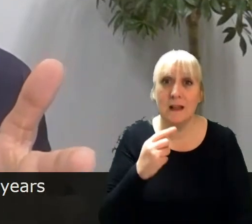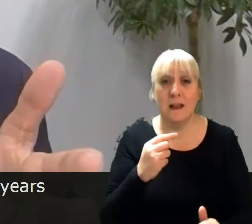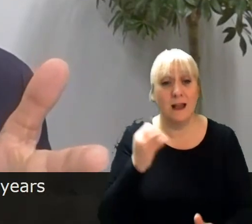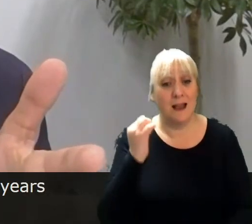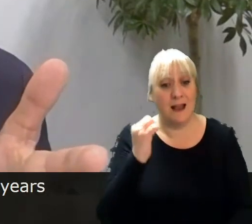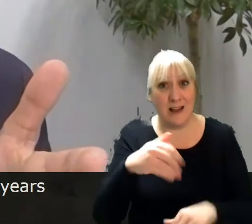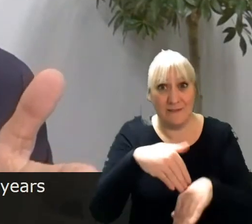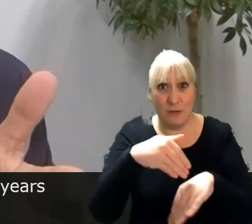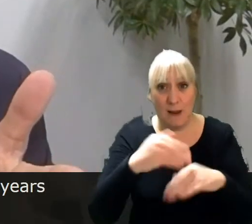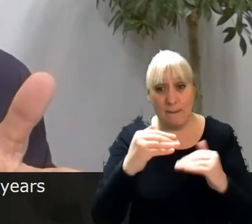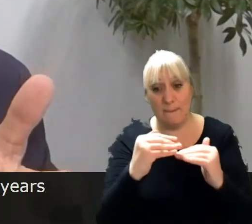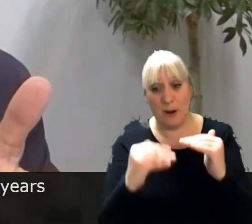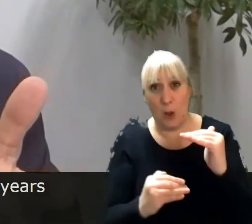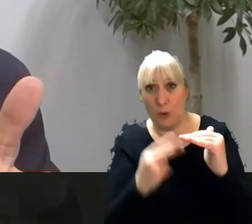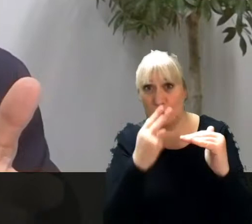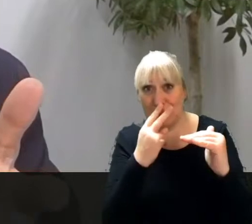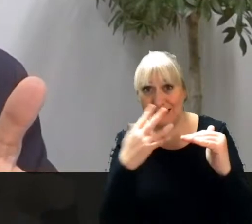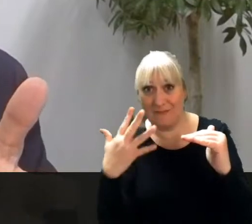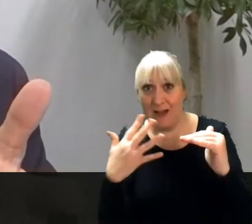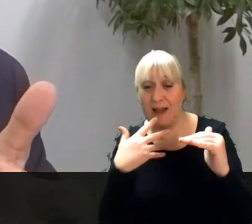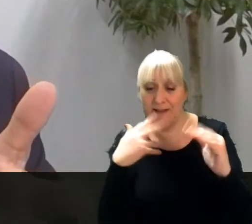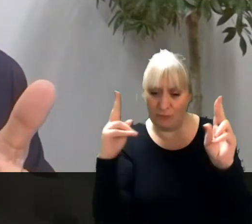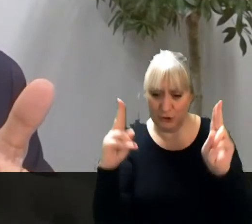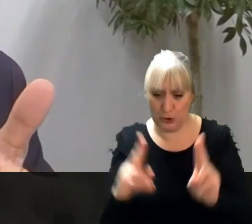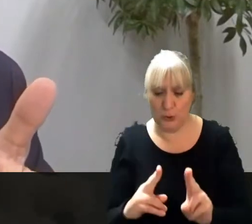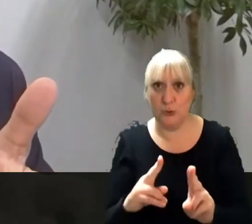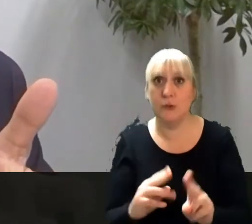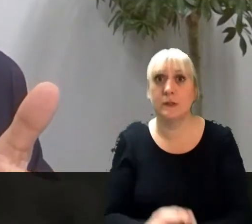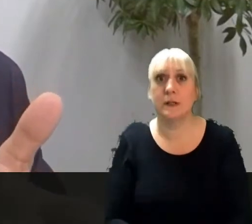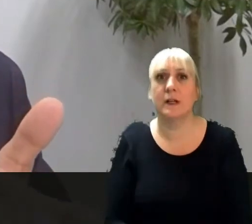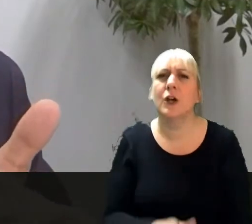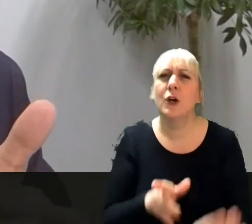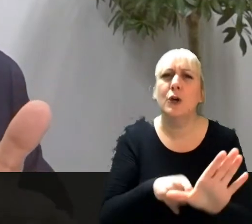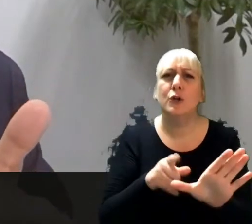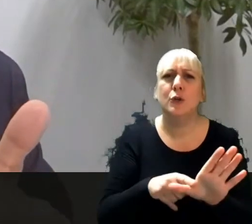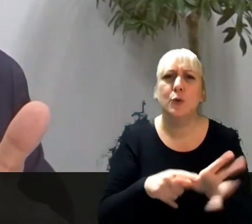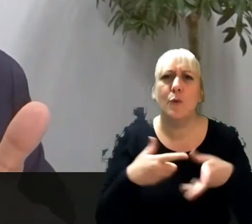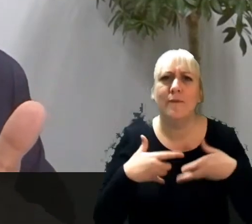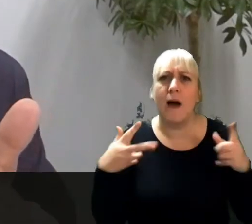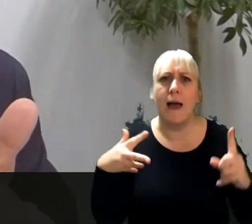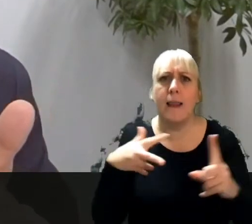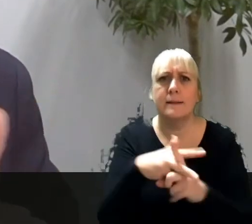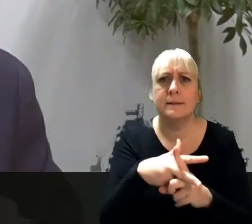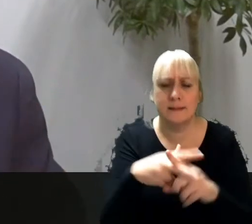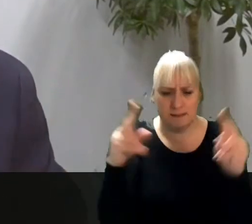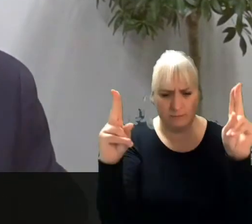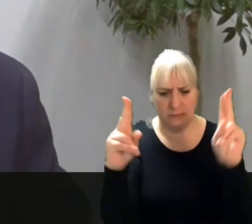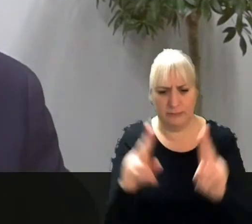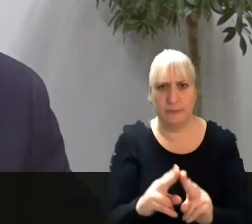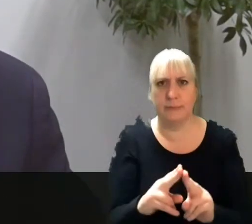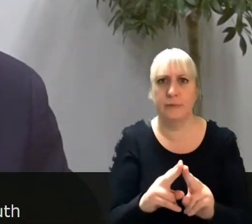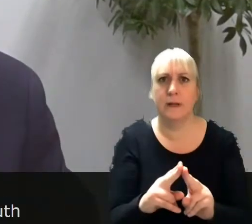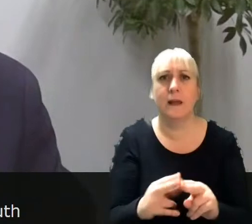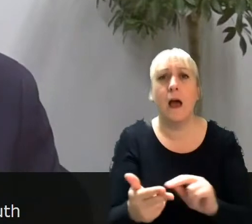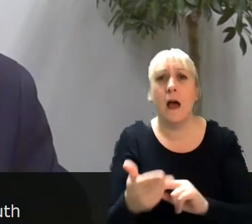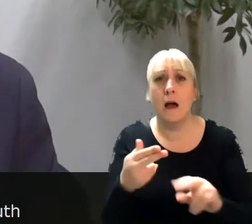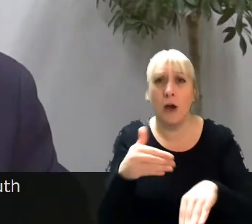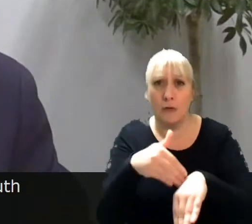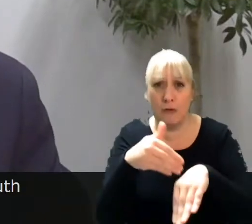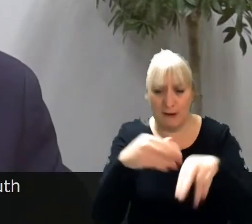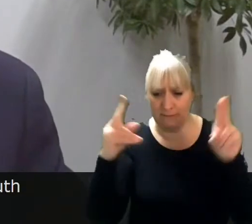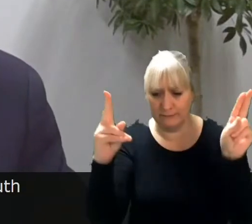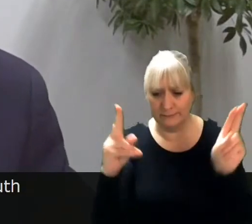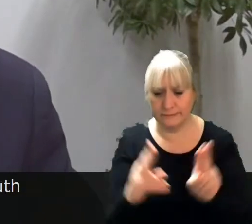down. Good news. No complacency. Youth violence has been going down. Gun crime has been going down. Burglary been going